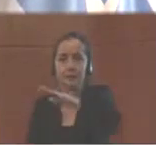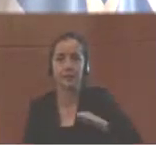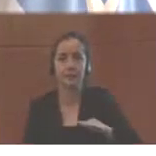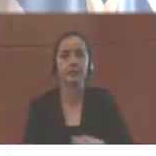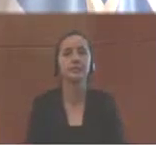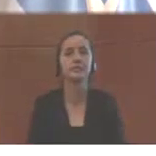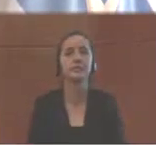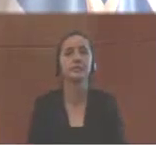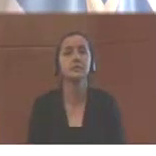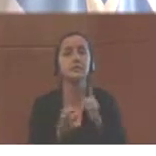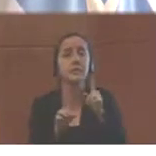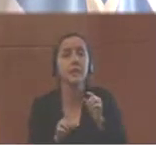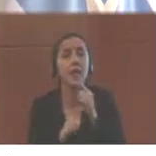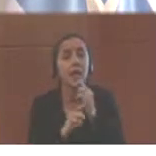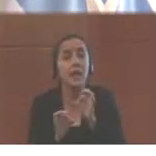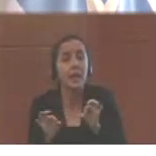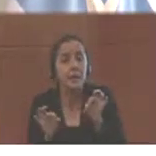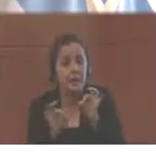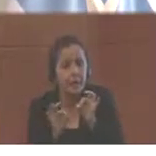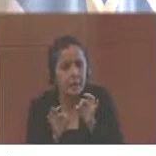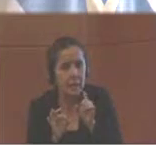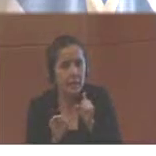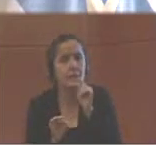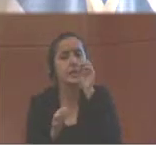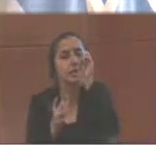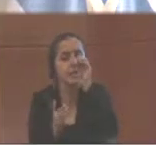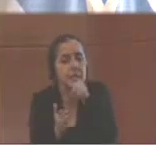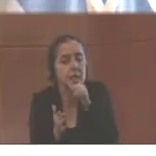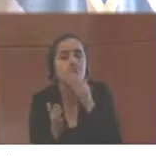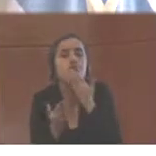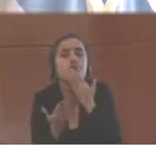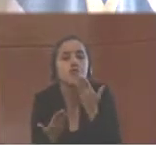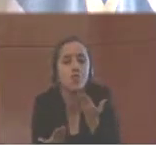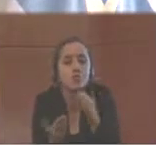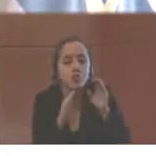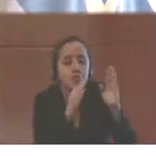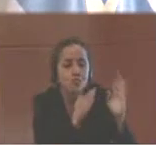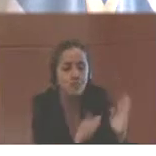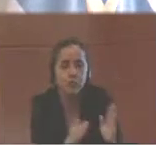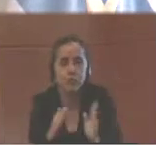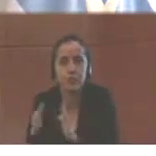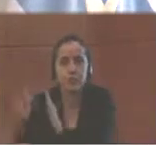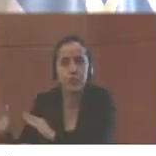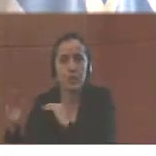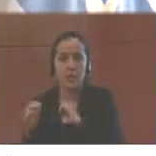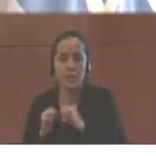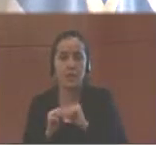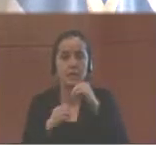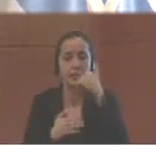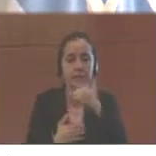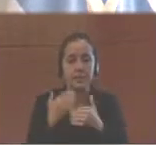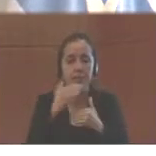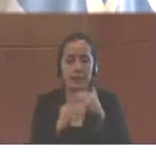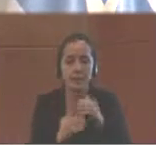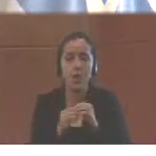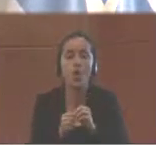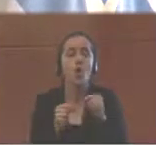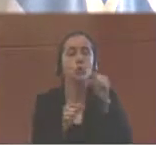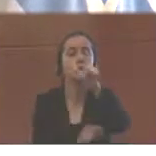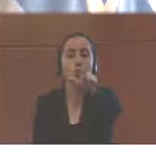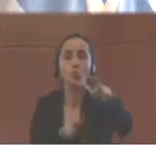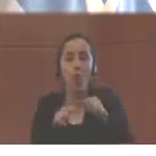vulnerable areas. We must underline the building and equipment of the